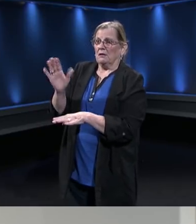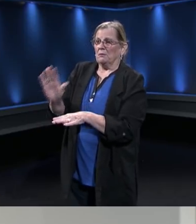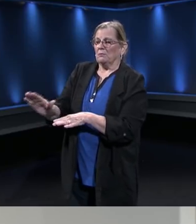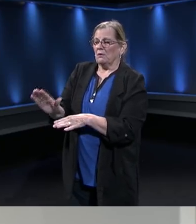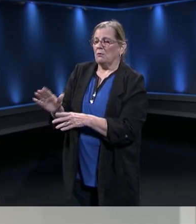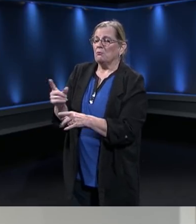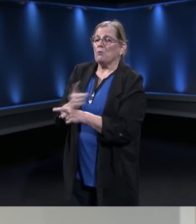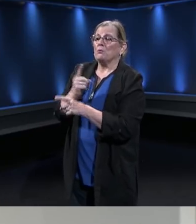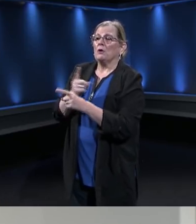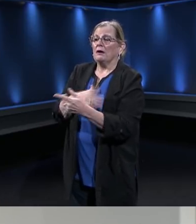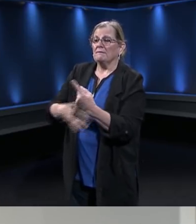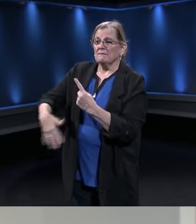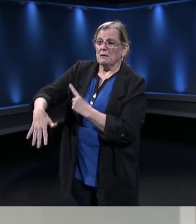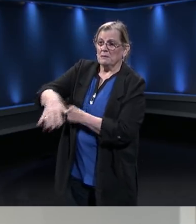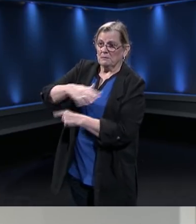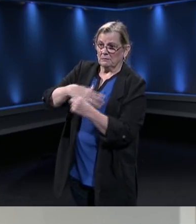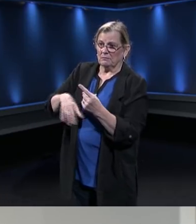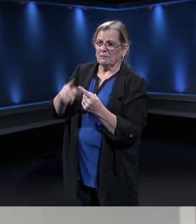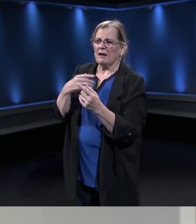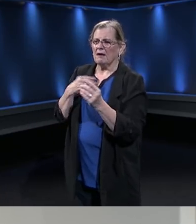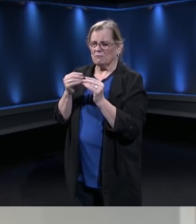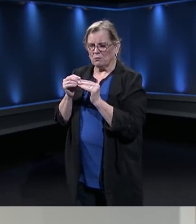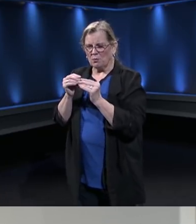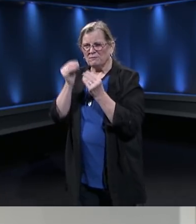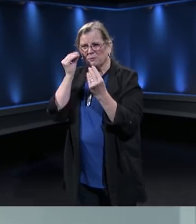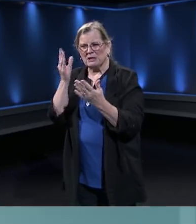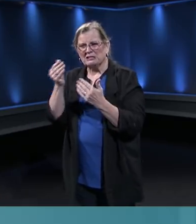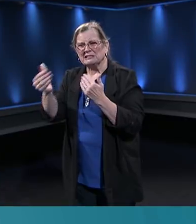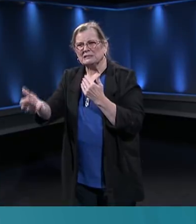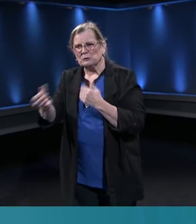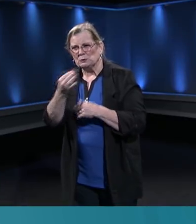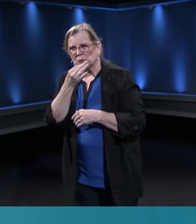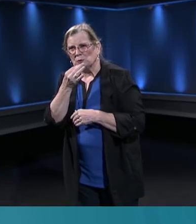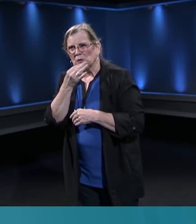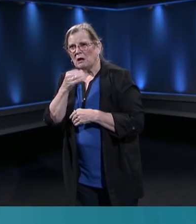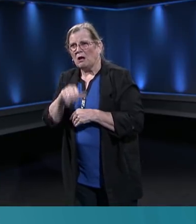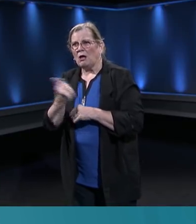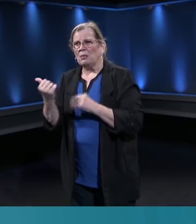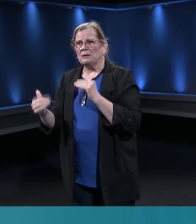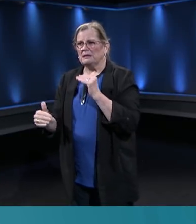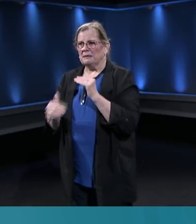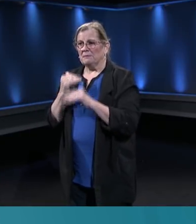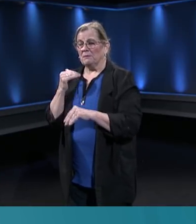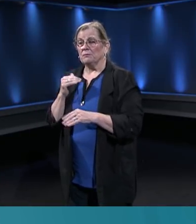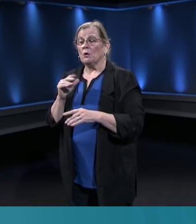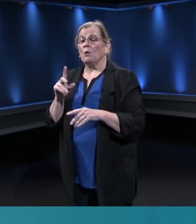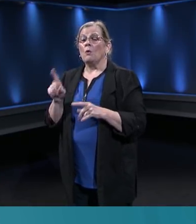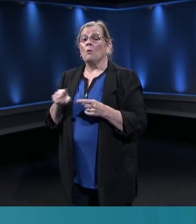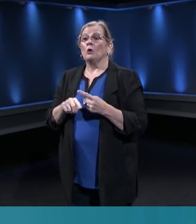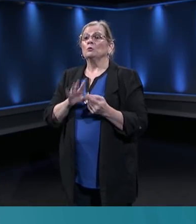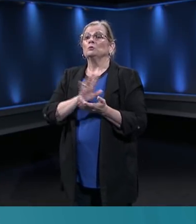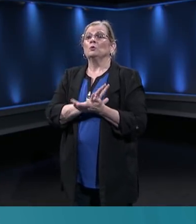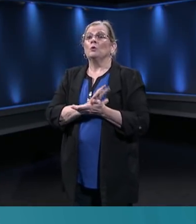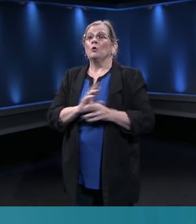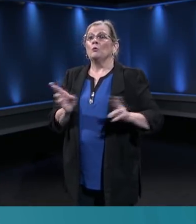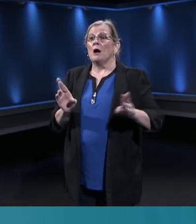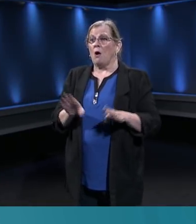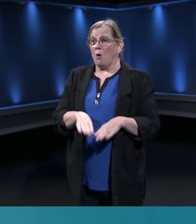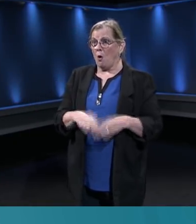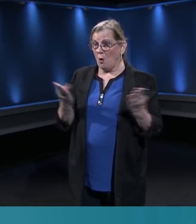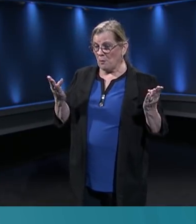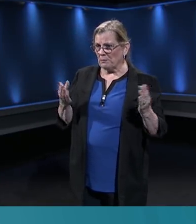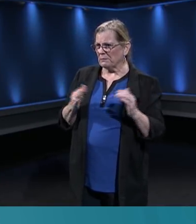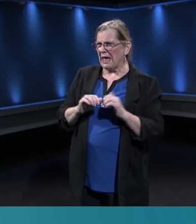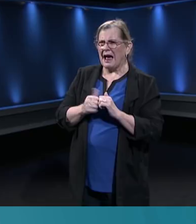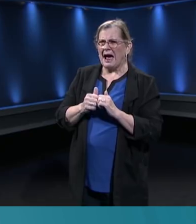more information soon. One more email: when schools reopen, how will parents be notified of positive COVID cases? Again, this is